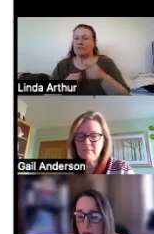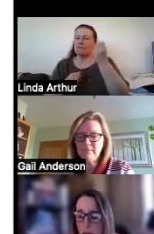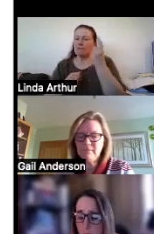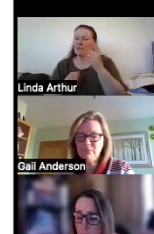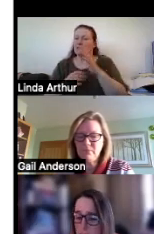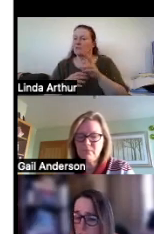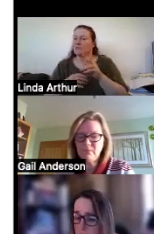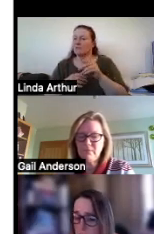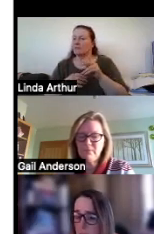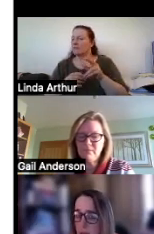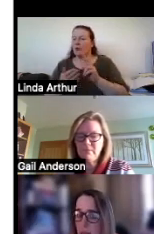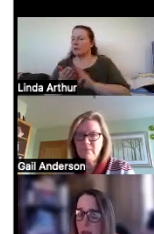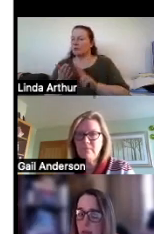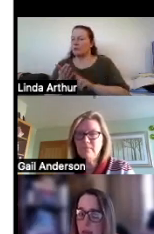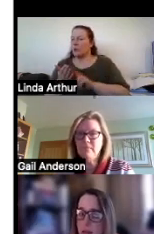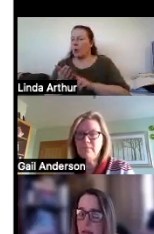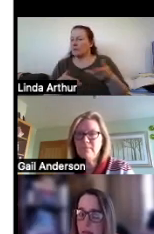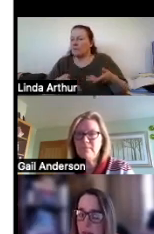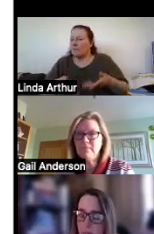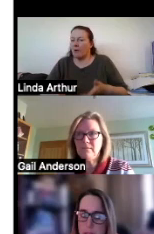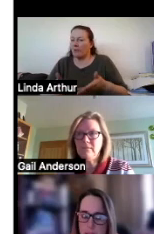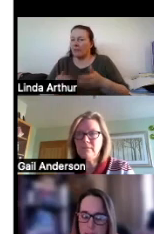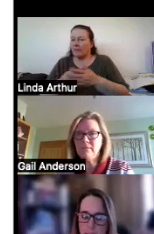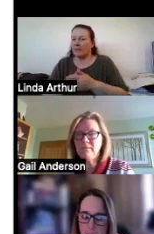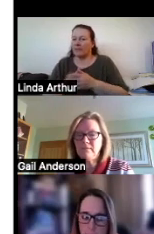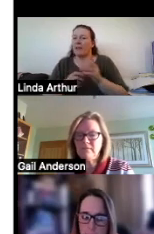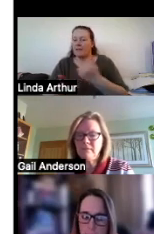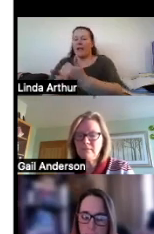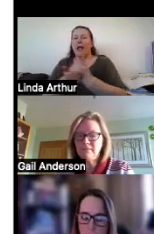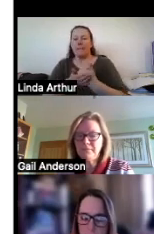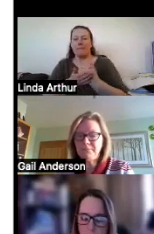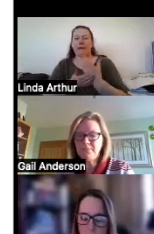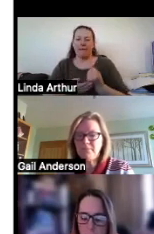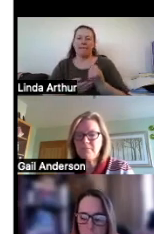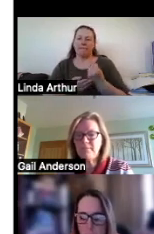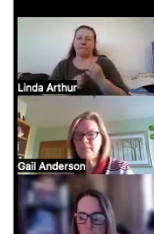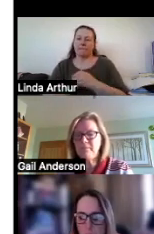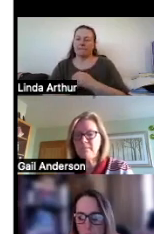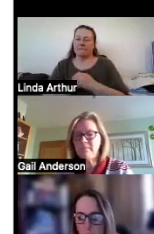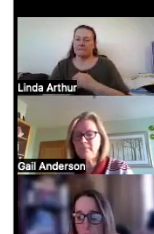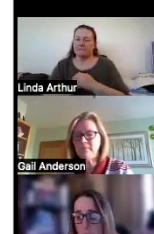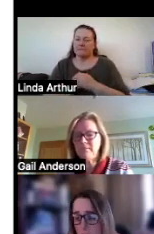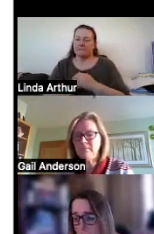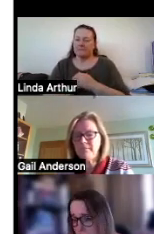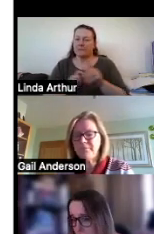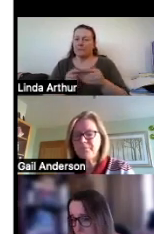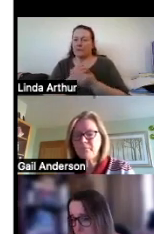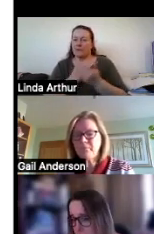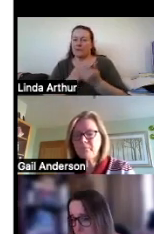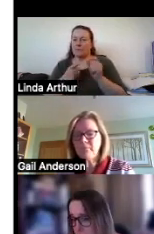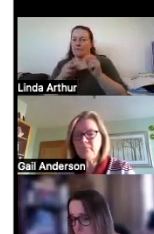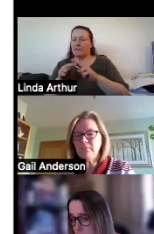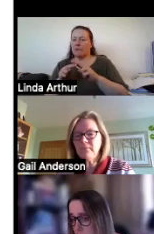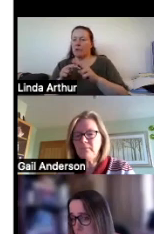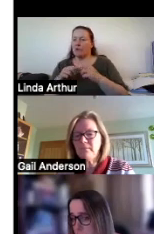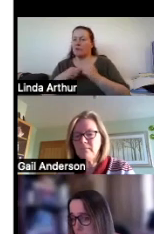they're not a normal consequence of childbirth, and that help and assistance is available. So we encourage pelvic floor exercises